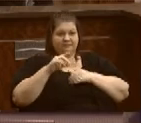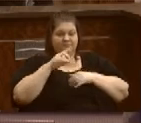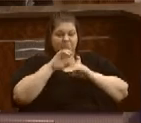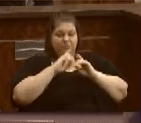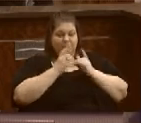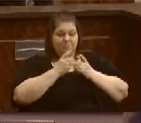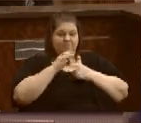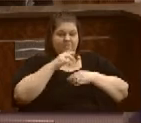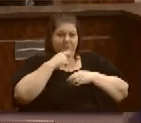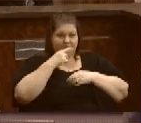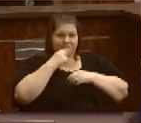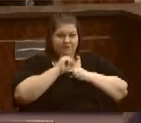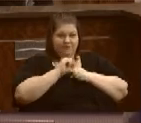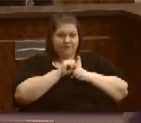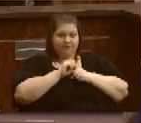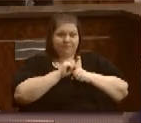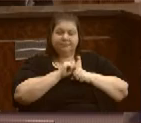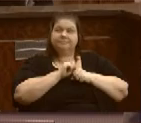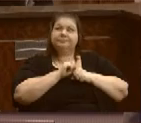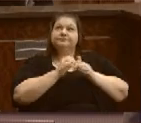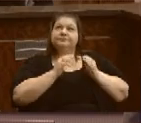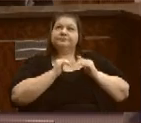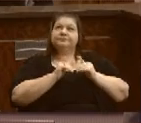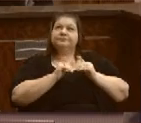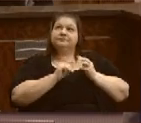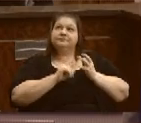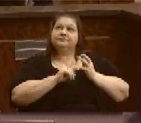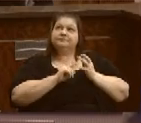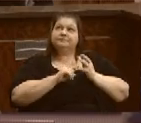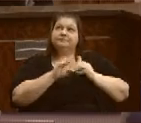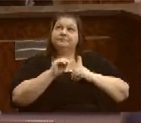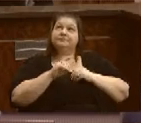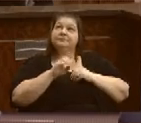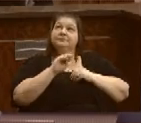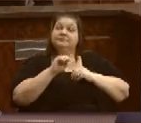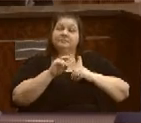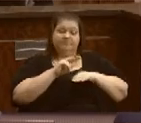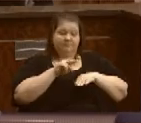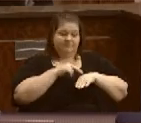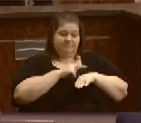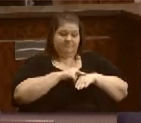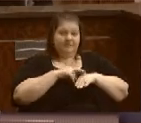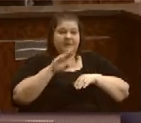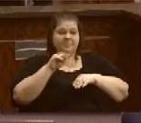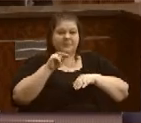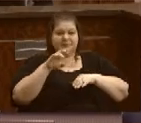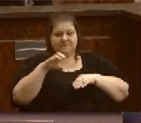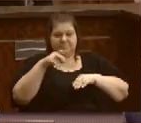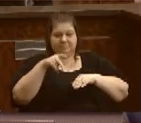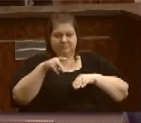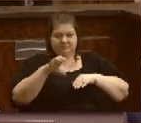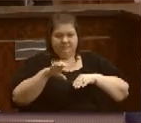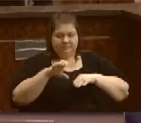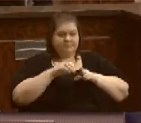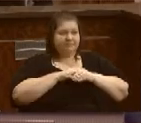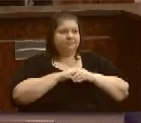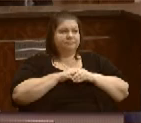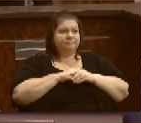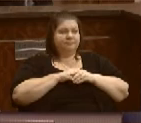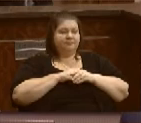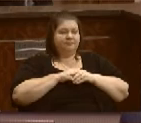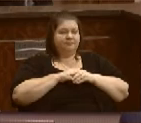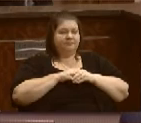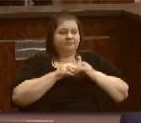Works, April 24th, 2015. Maryland National Capital Park and Planning Commission, April